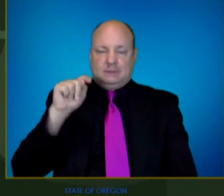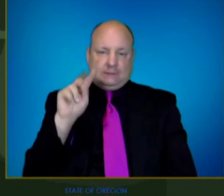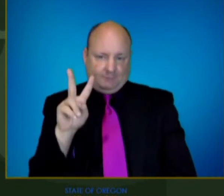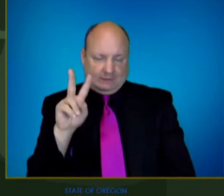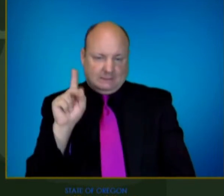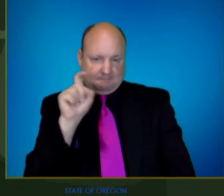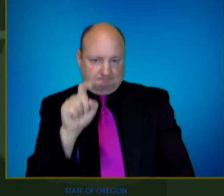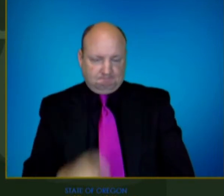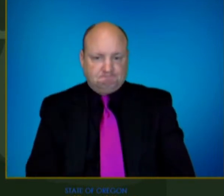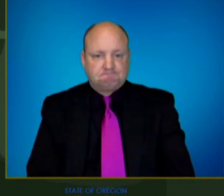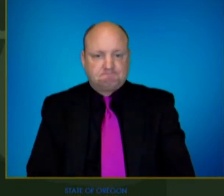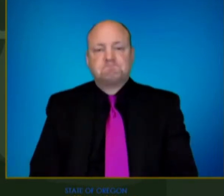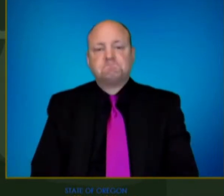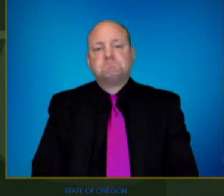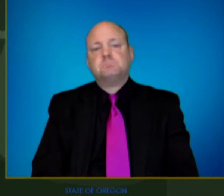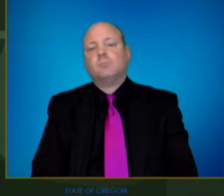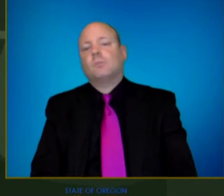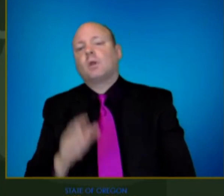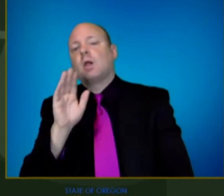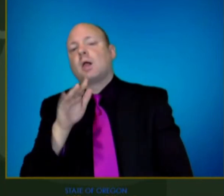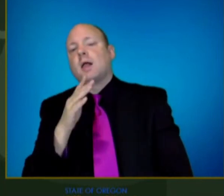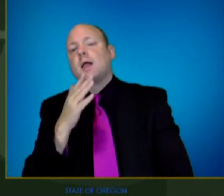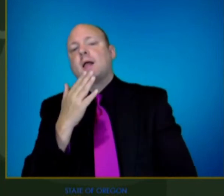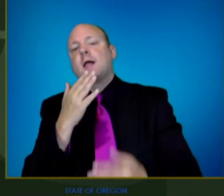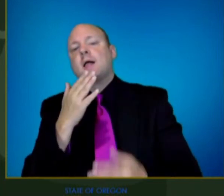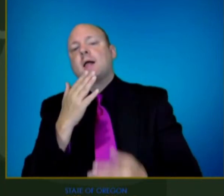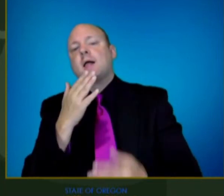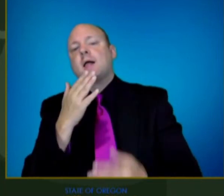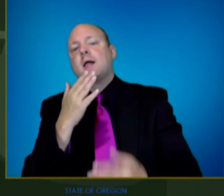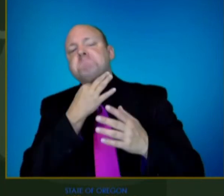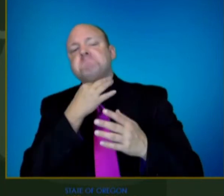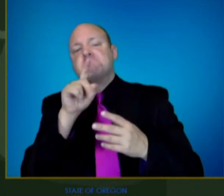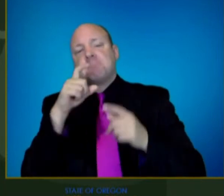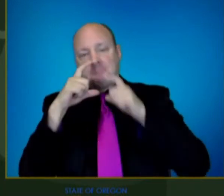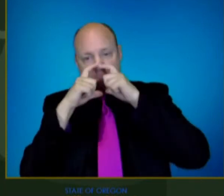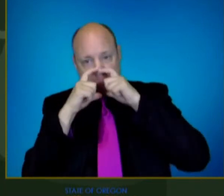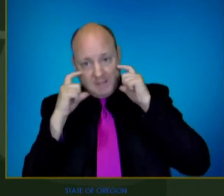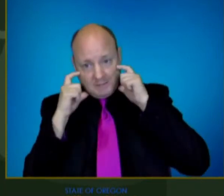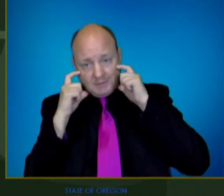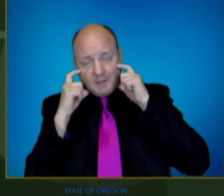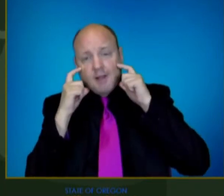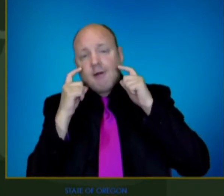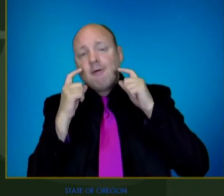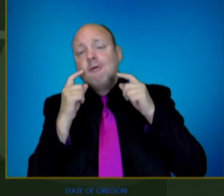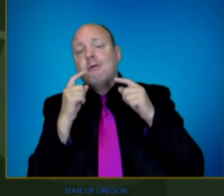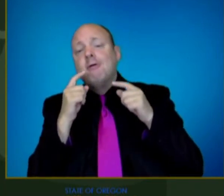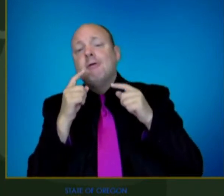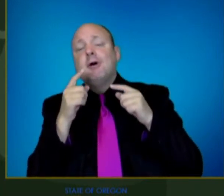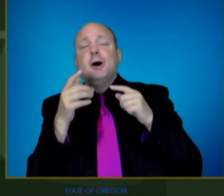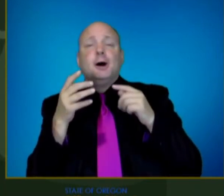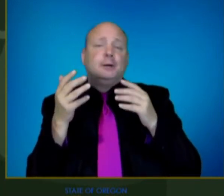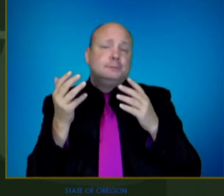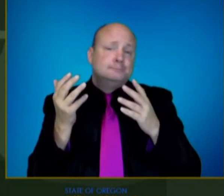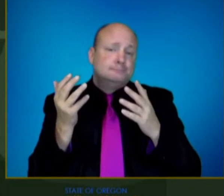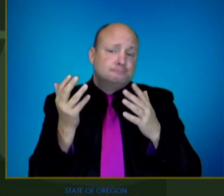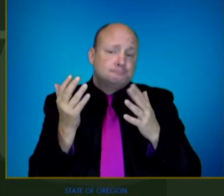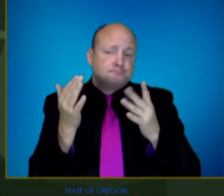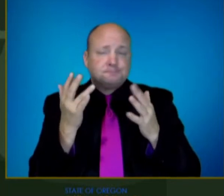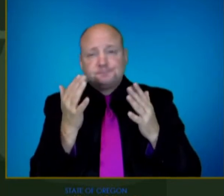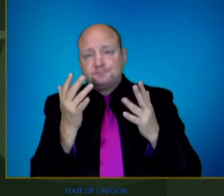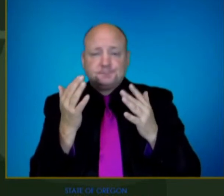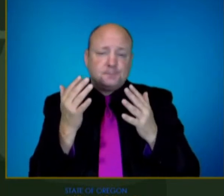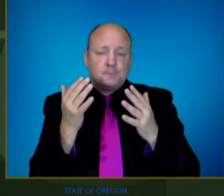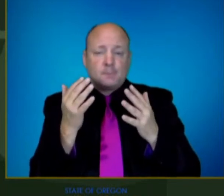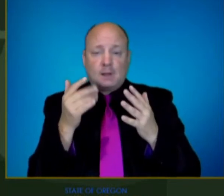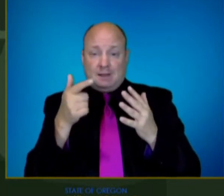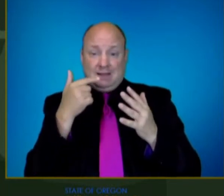question about the masking. Will there be any stepped up, given the what appears to be the dire nature of the surge right now and the